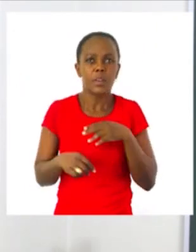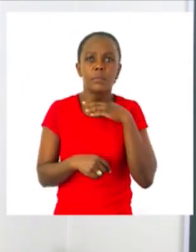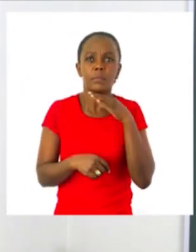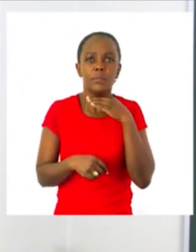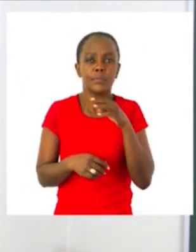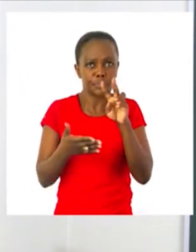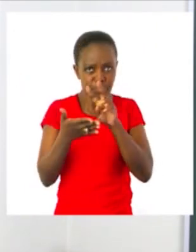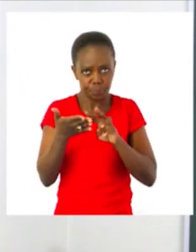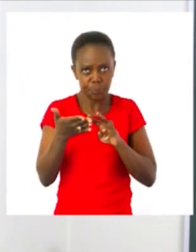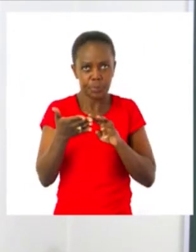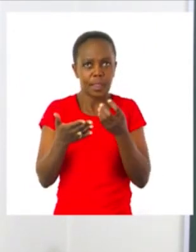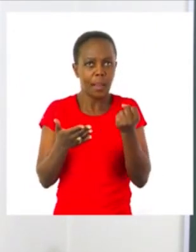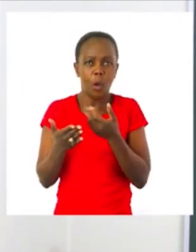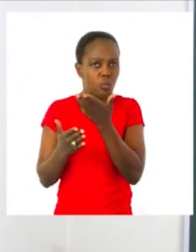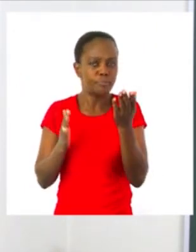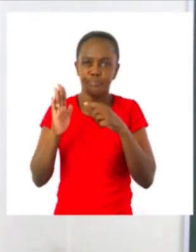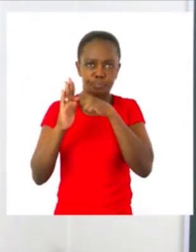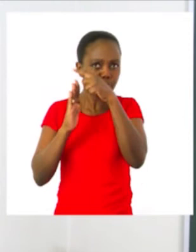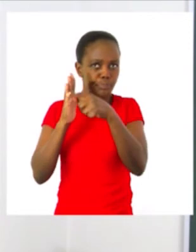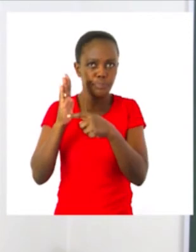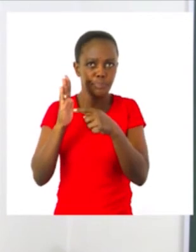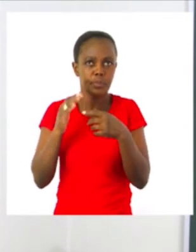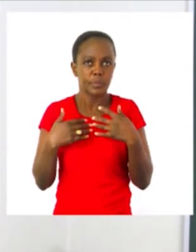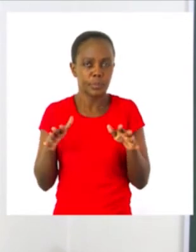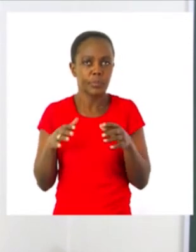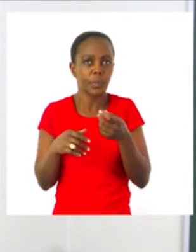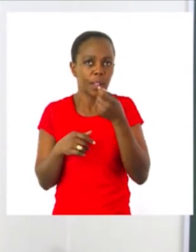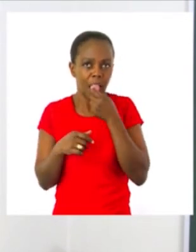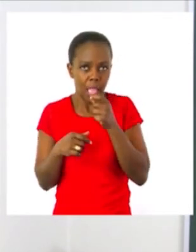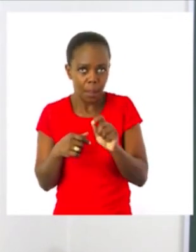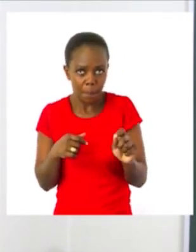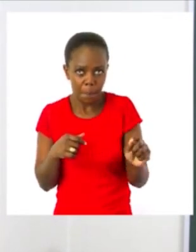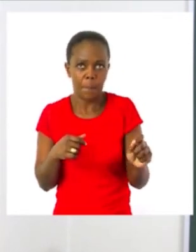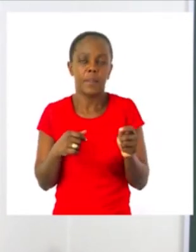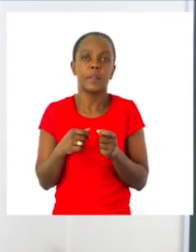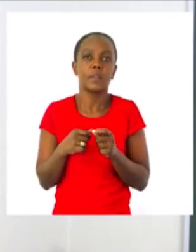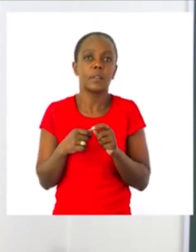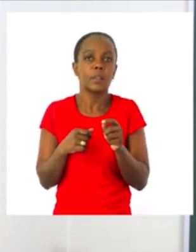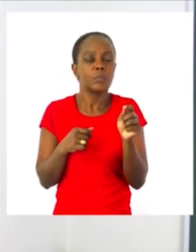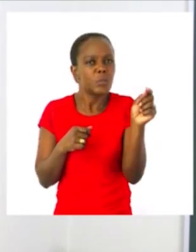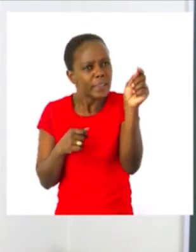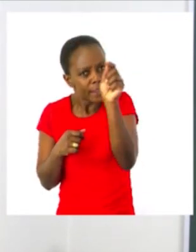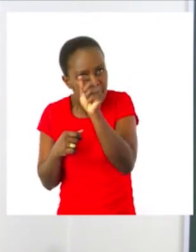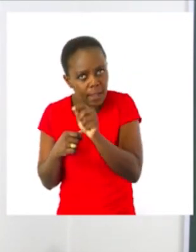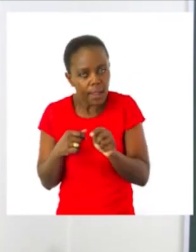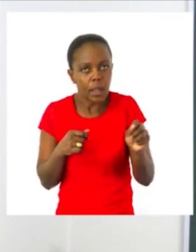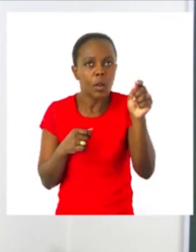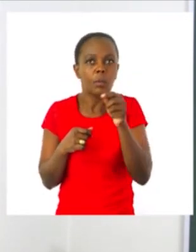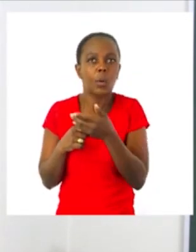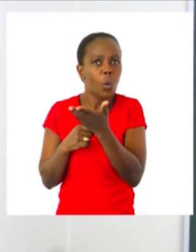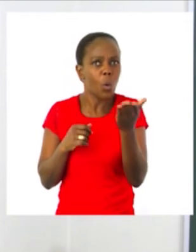has all the vowel sounds. Before I begin this lesson, you need your pencil so that you can